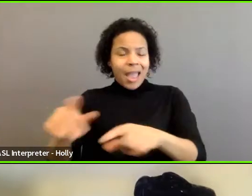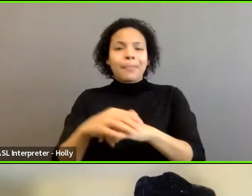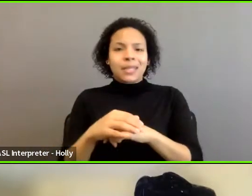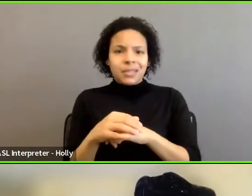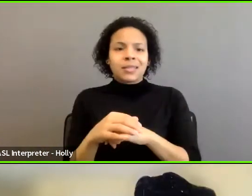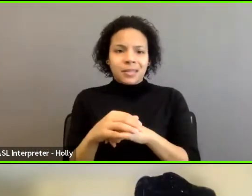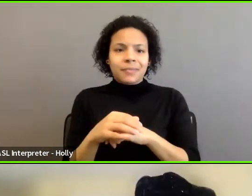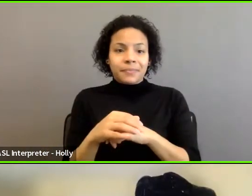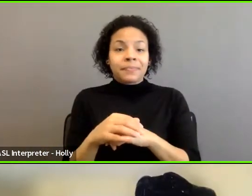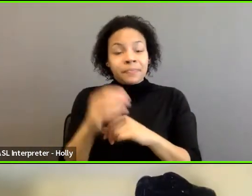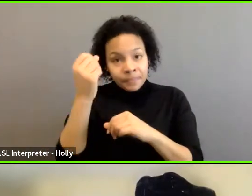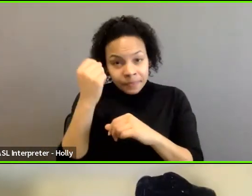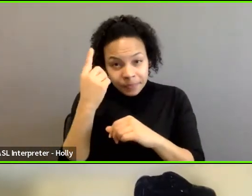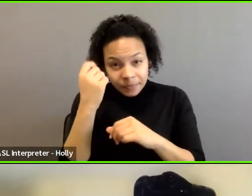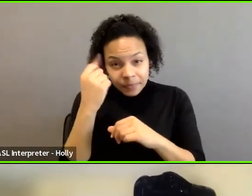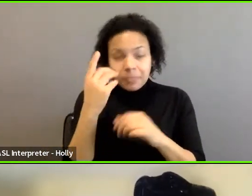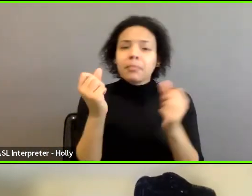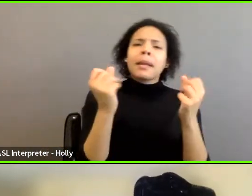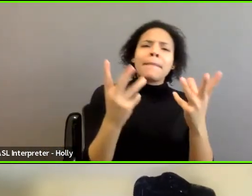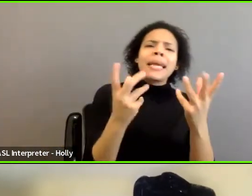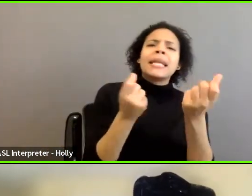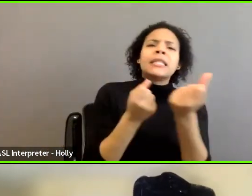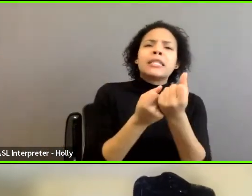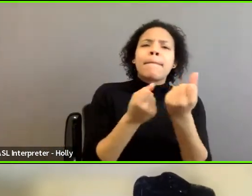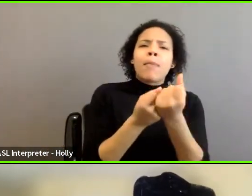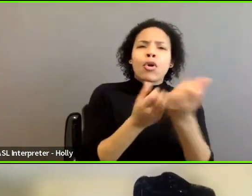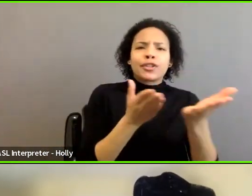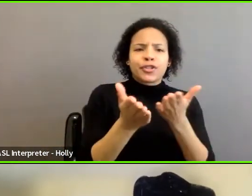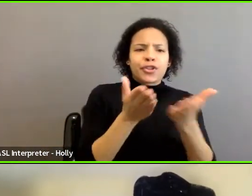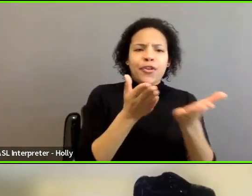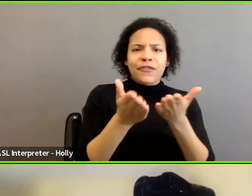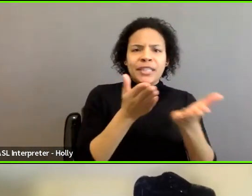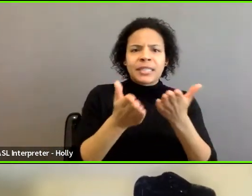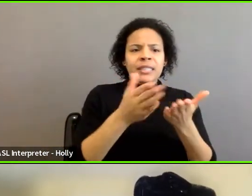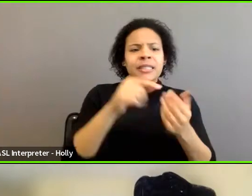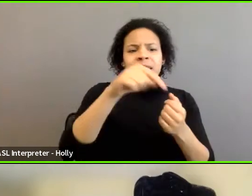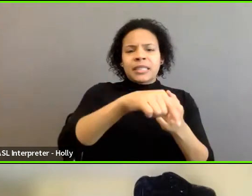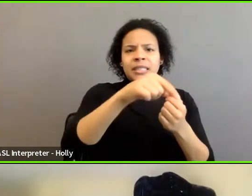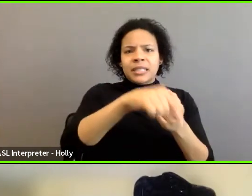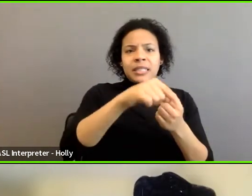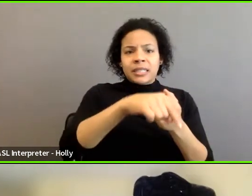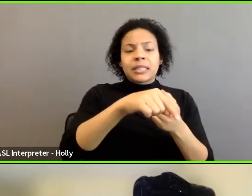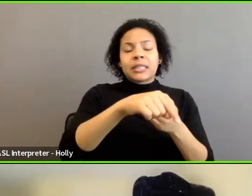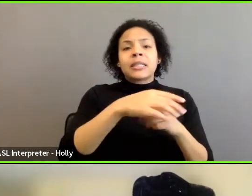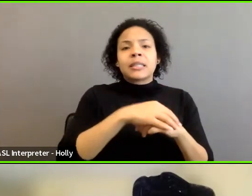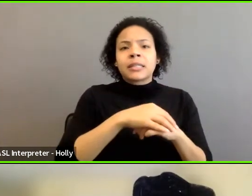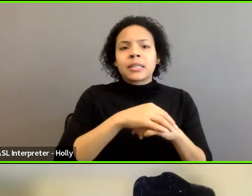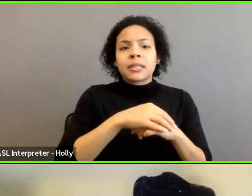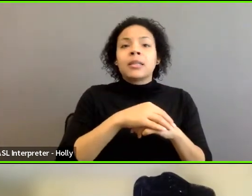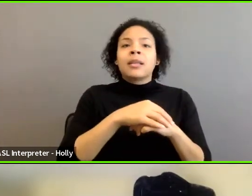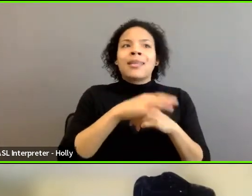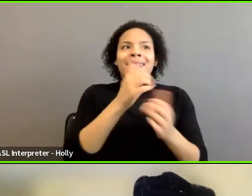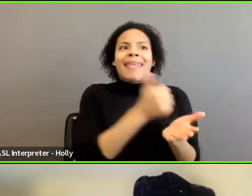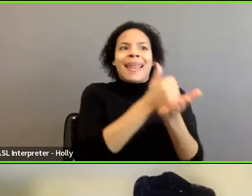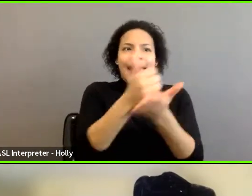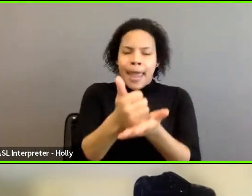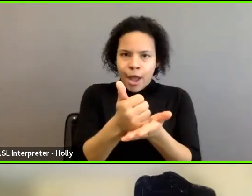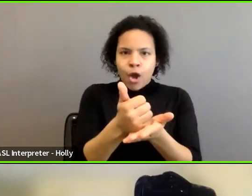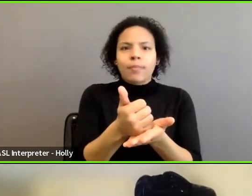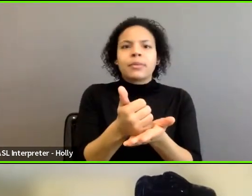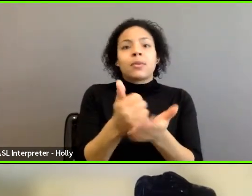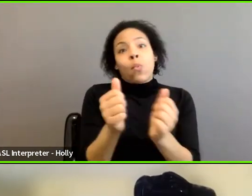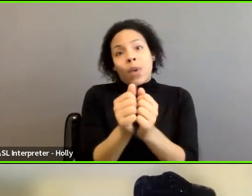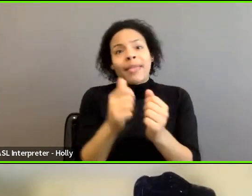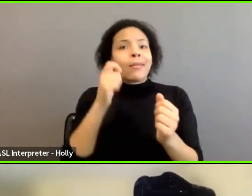racial desegregation. That's absolutely important because when the racial desegregation took place, you know, many folks like